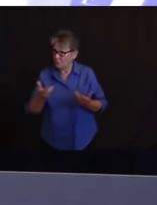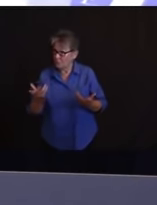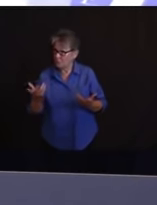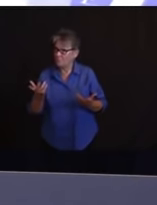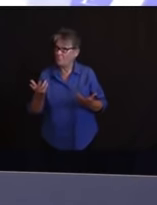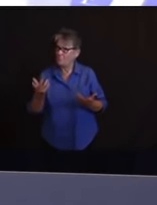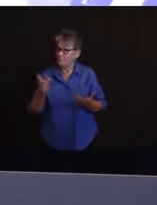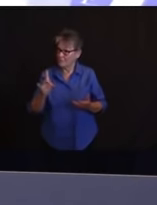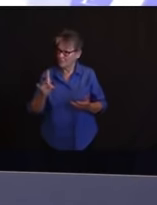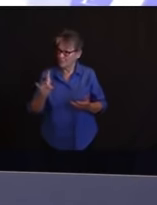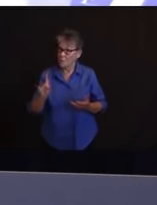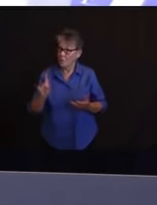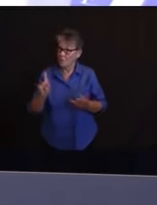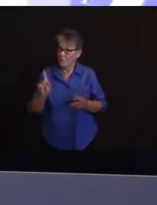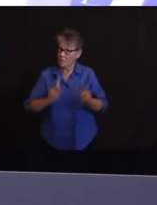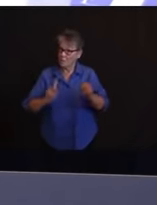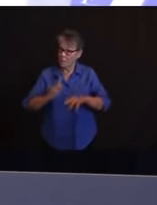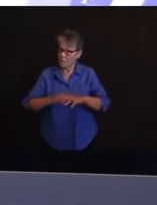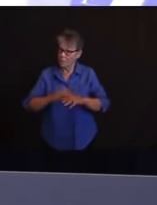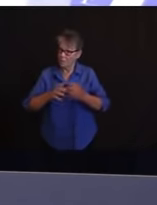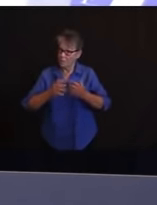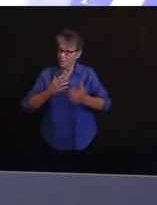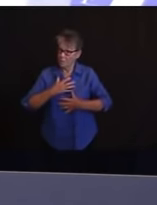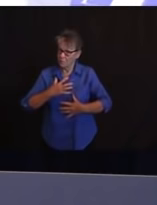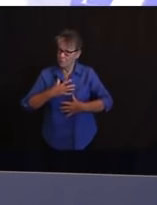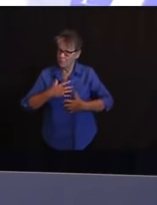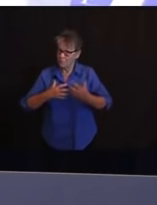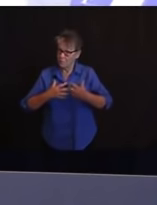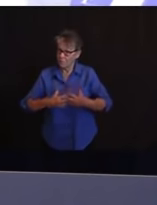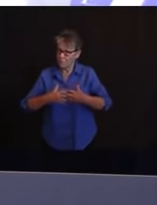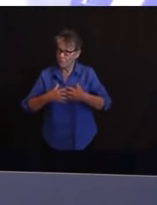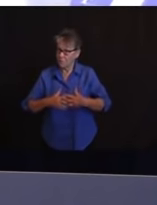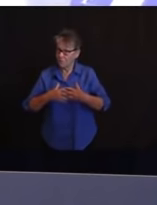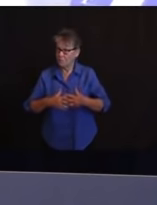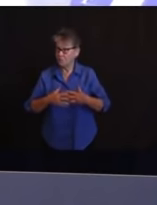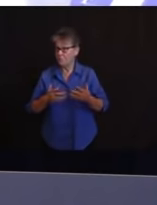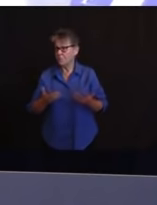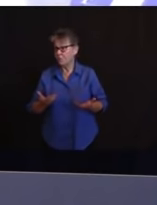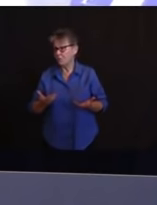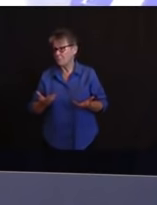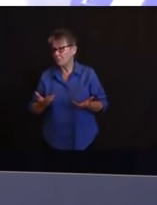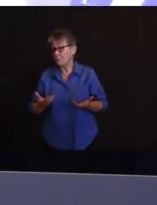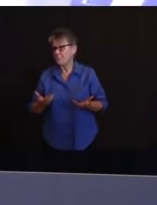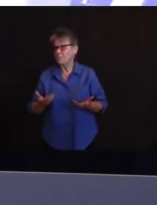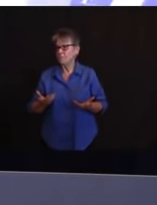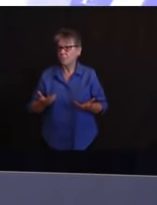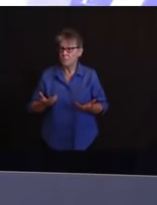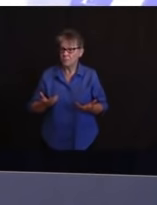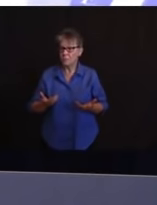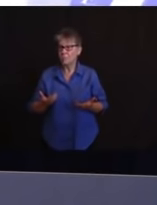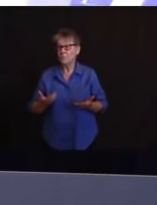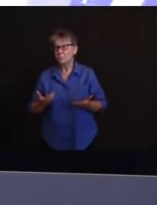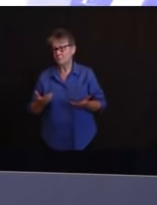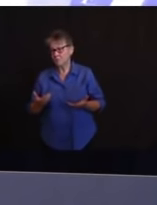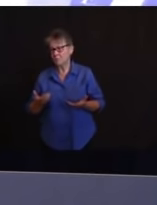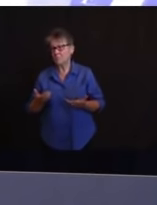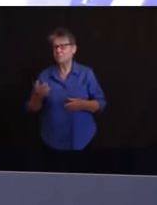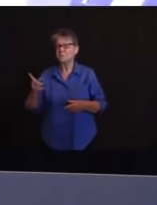total of 20 mortalities from COVID-19 over the weekend. There were 5 on